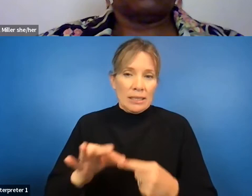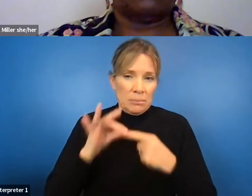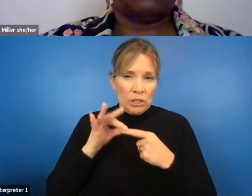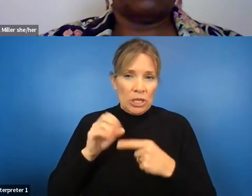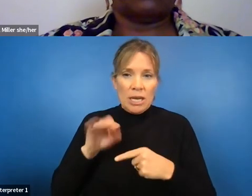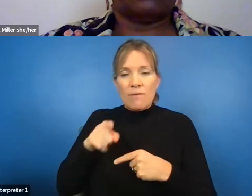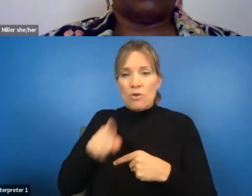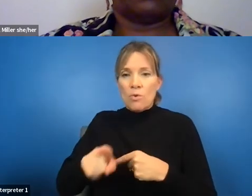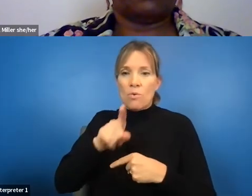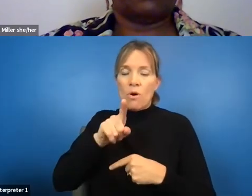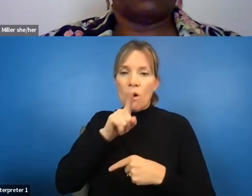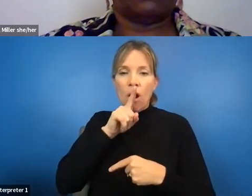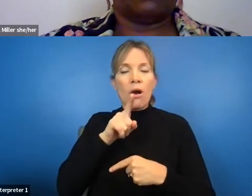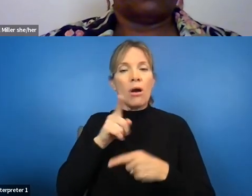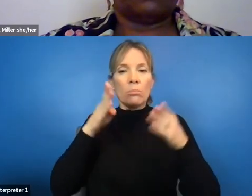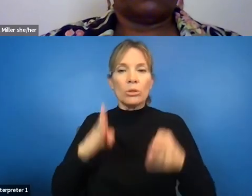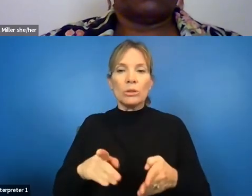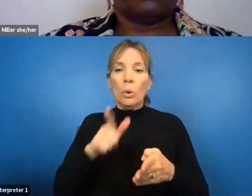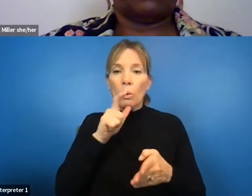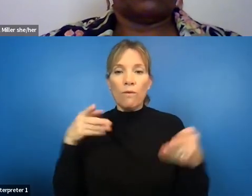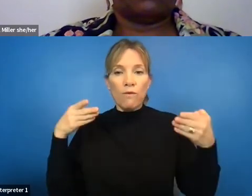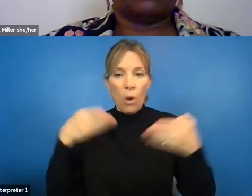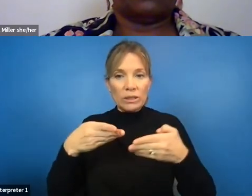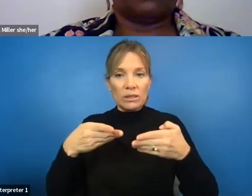a city focused person,